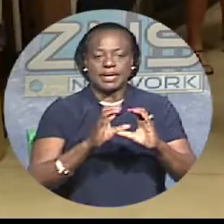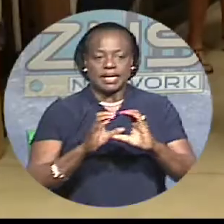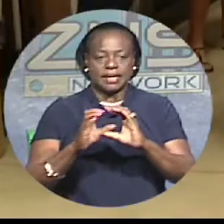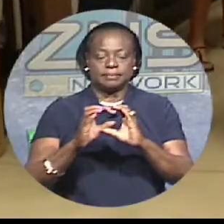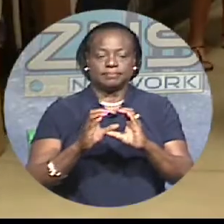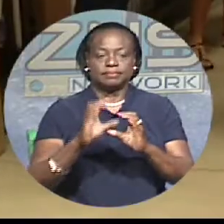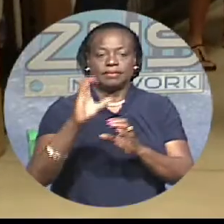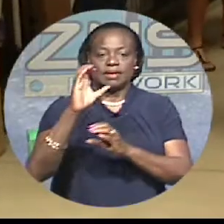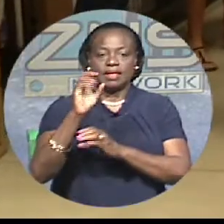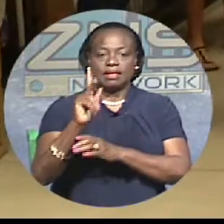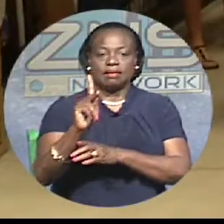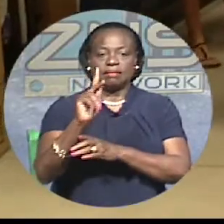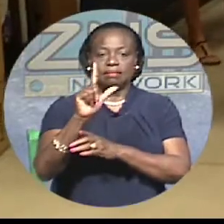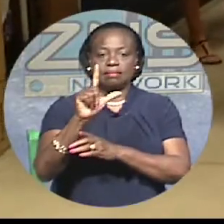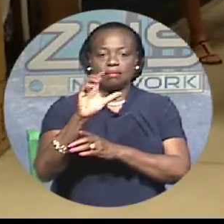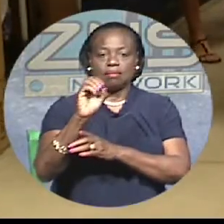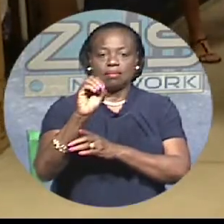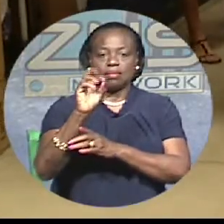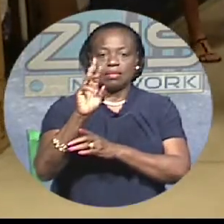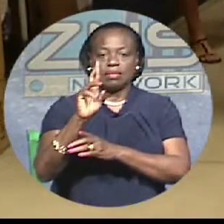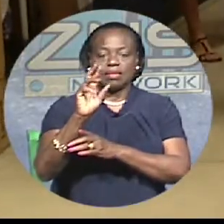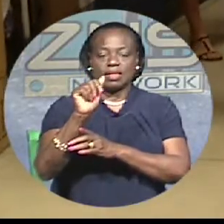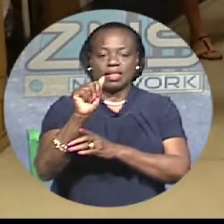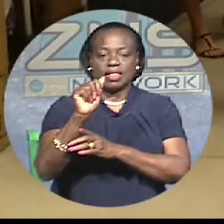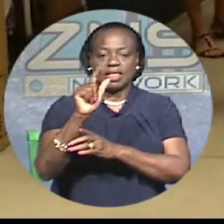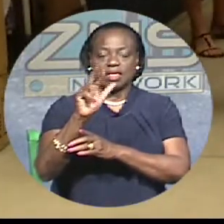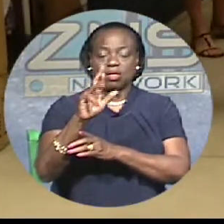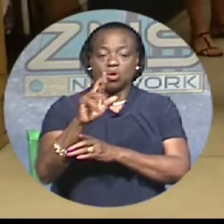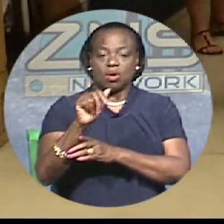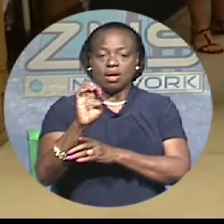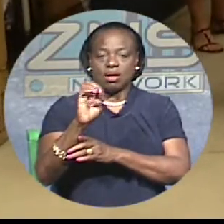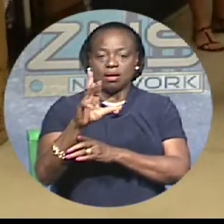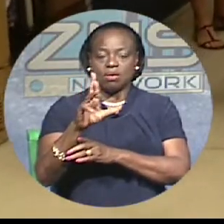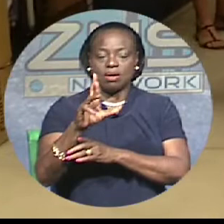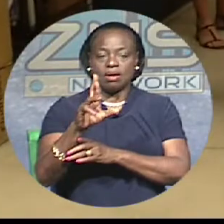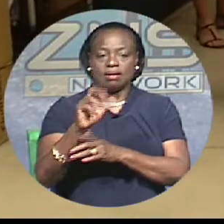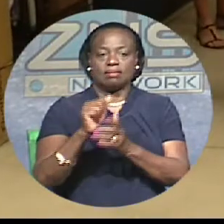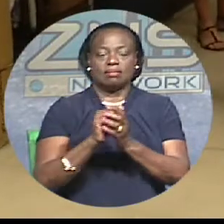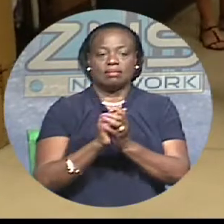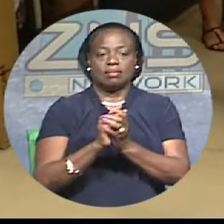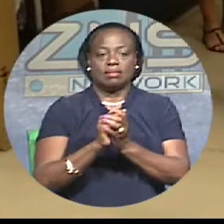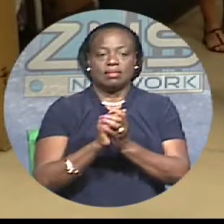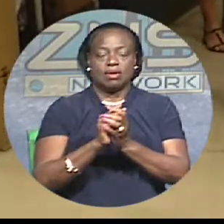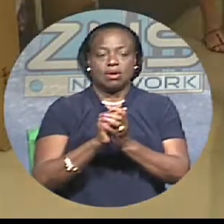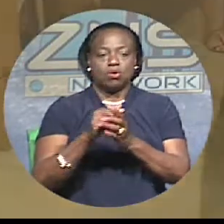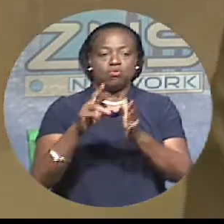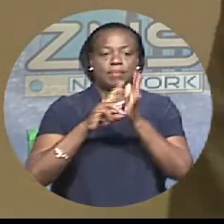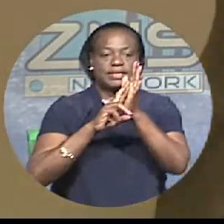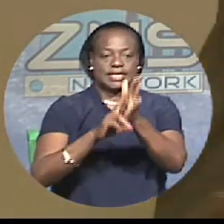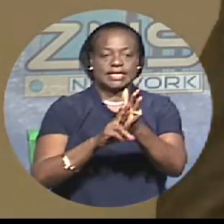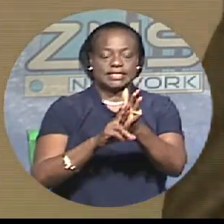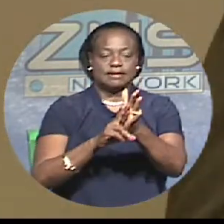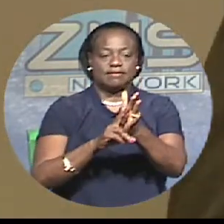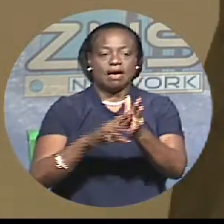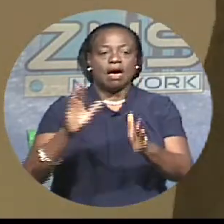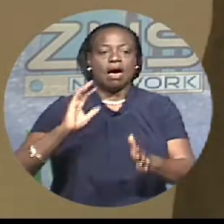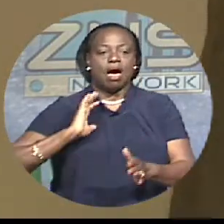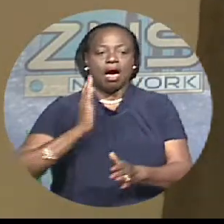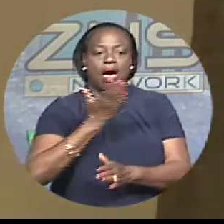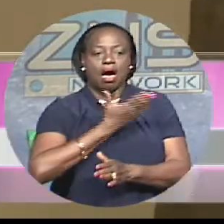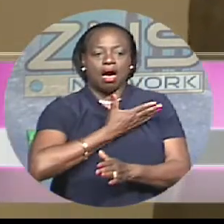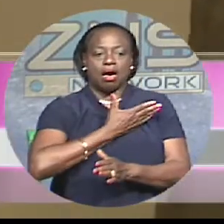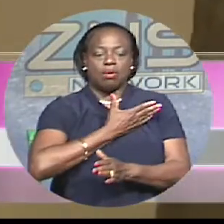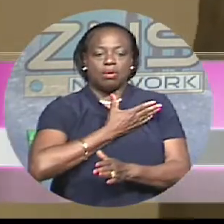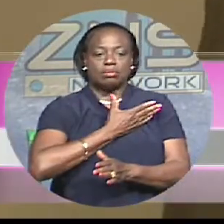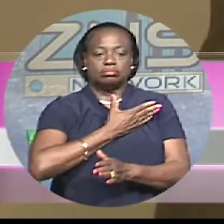America representative, says the decision to partner with CBS was not taken lightly. Our primary goal when we added